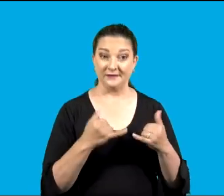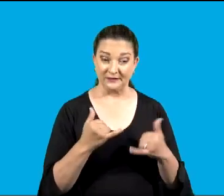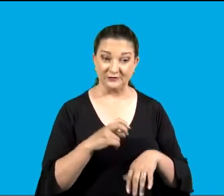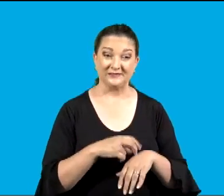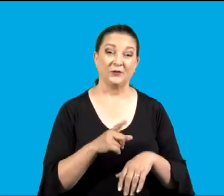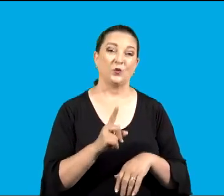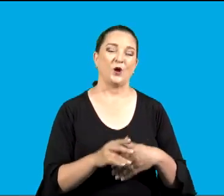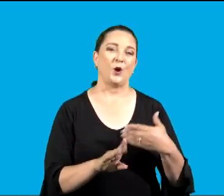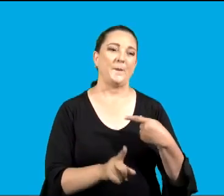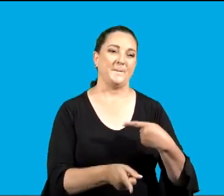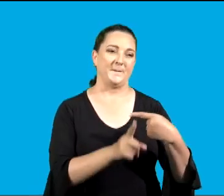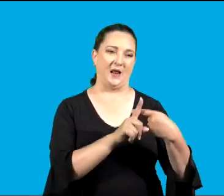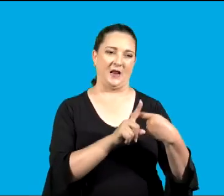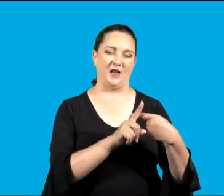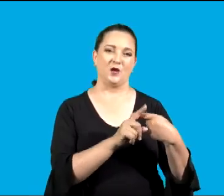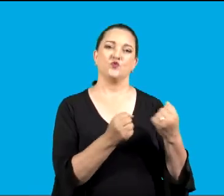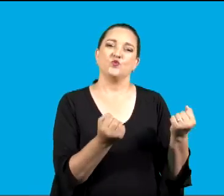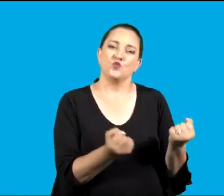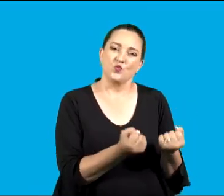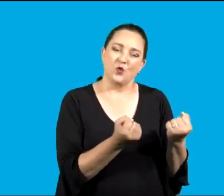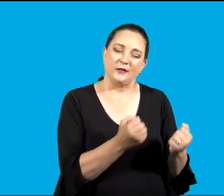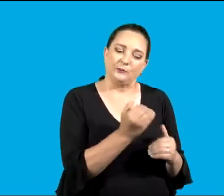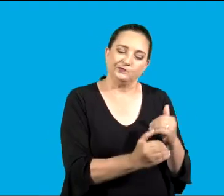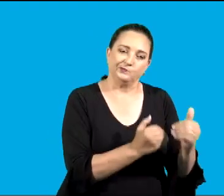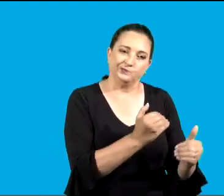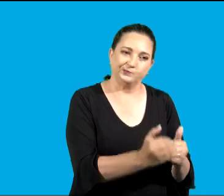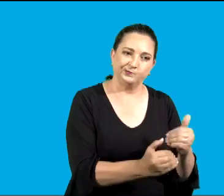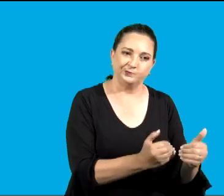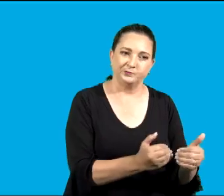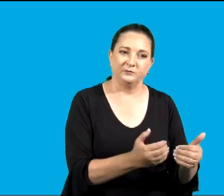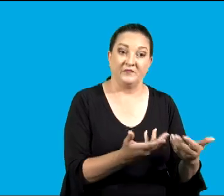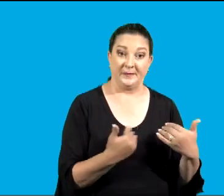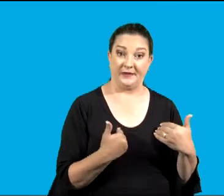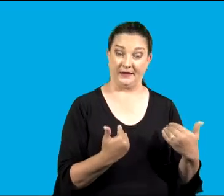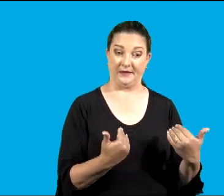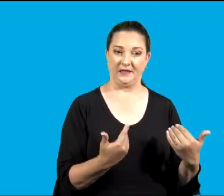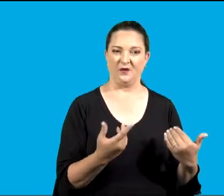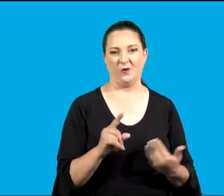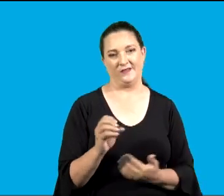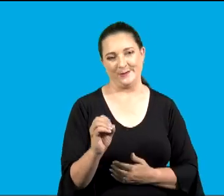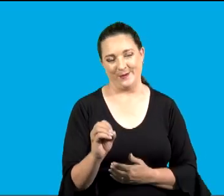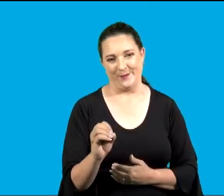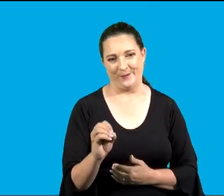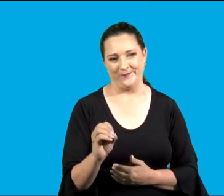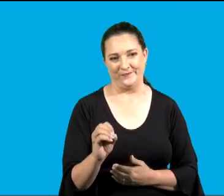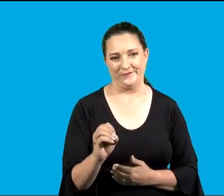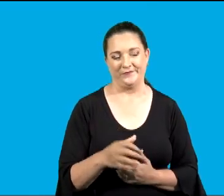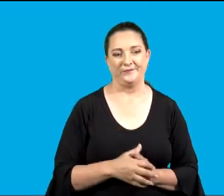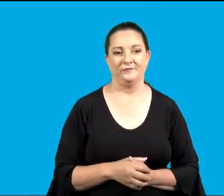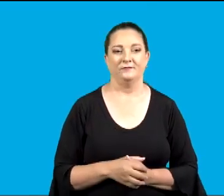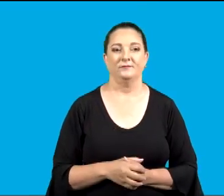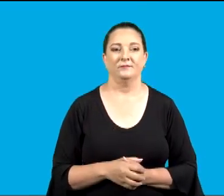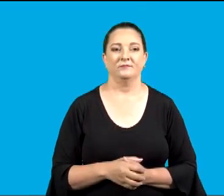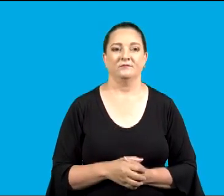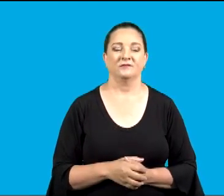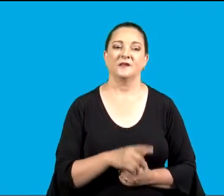say plus work in process at the beginning. My work in process at the beginning is 0 rands.